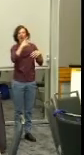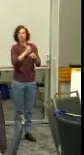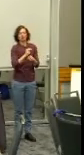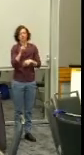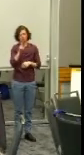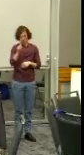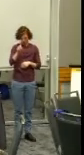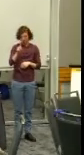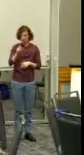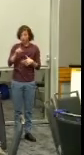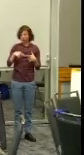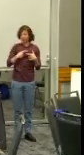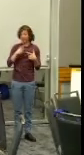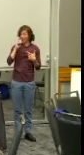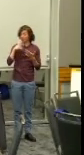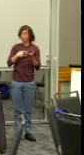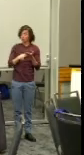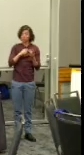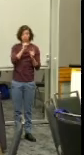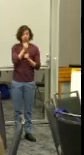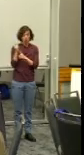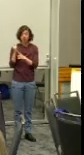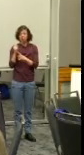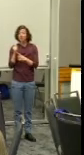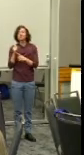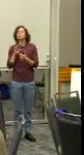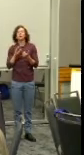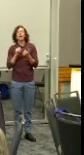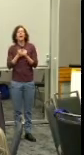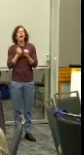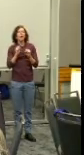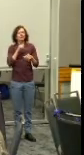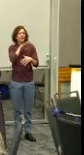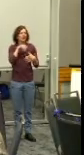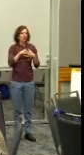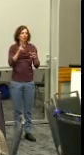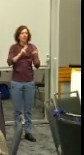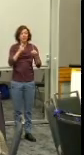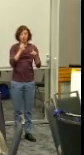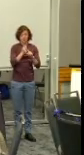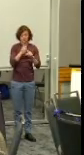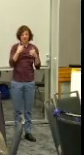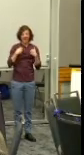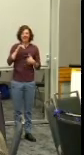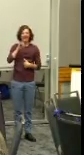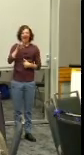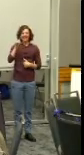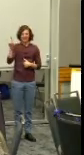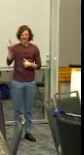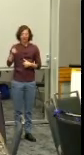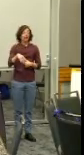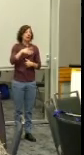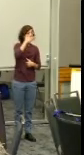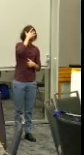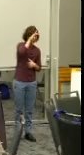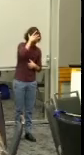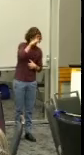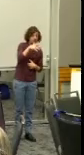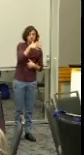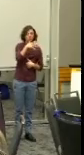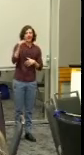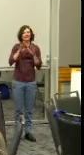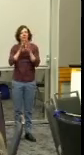Looking at integrating individuals with IDDs, so intellectual and developmental disabilities, students and seniors into a shared